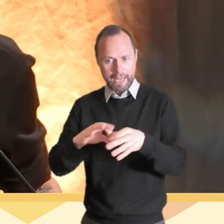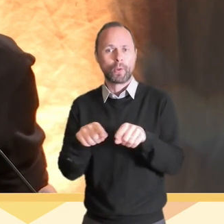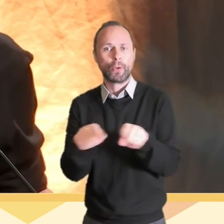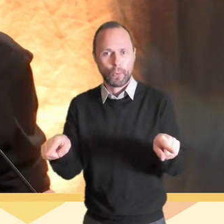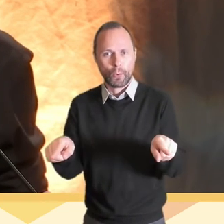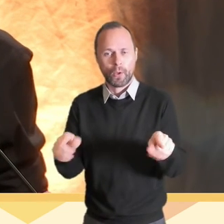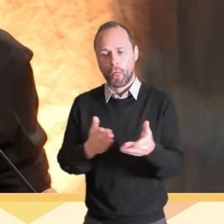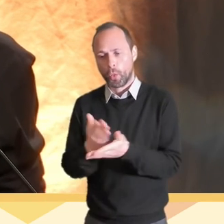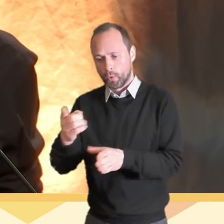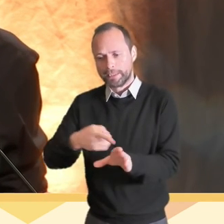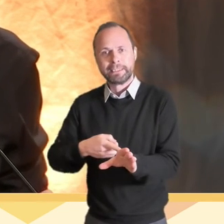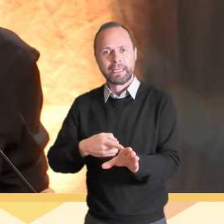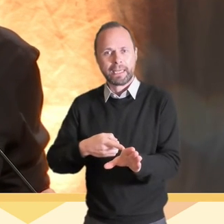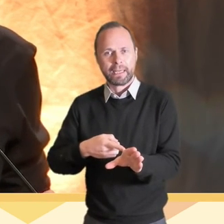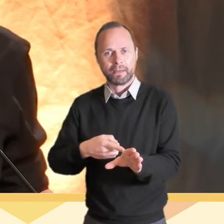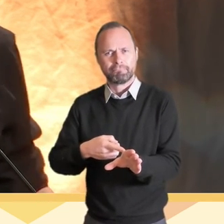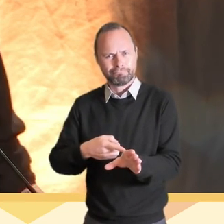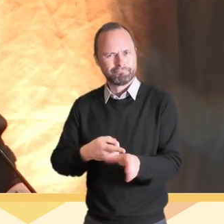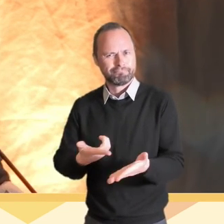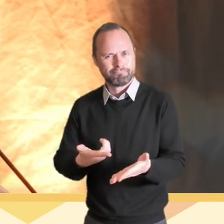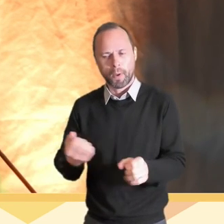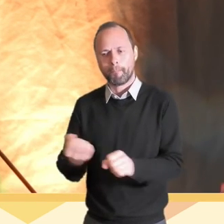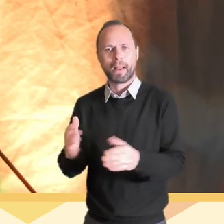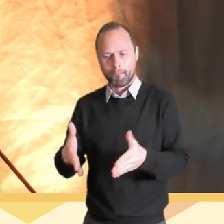year and build a bigger table.